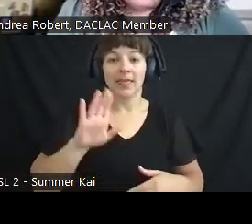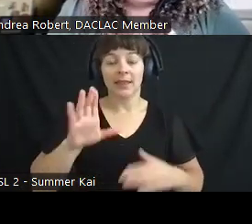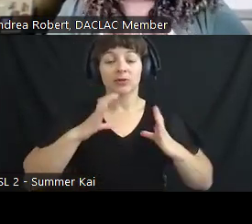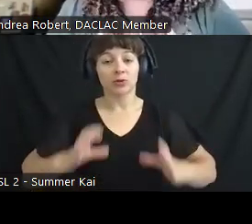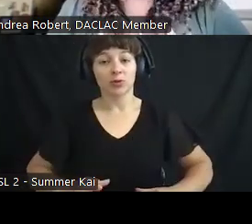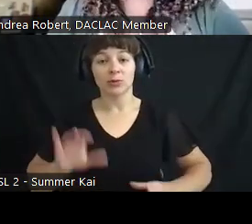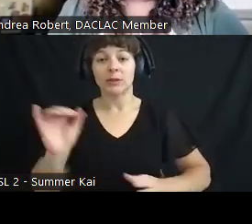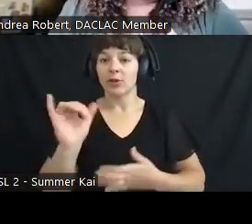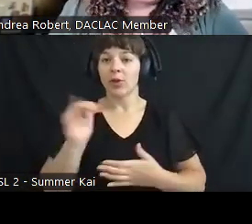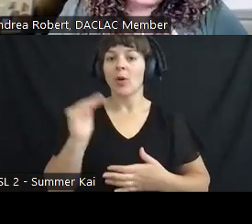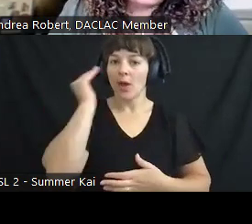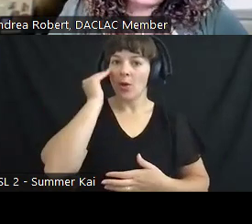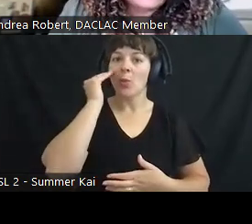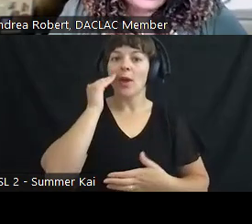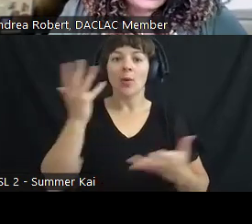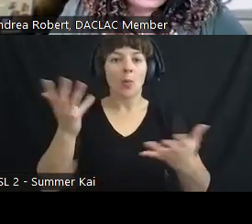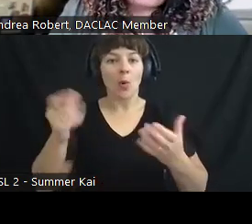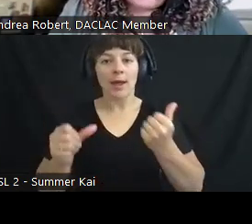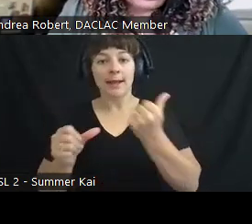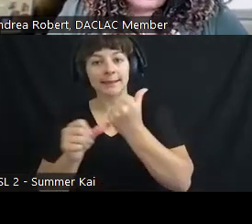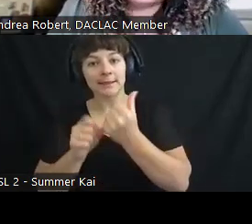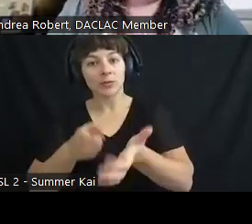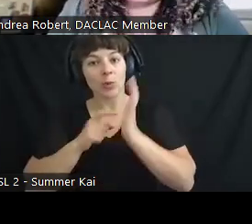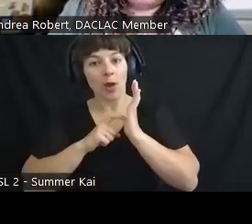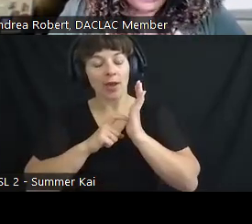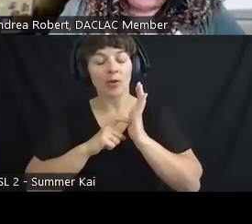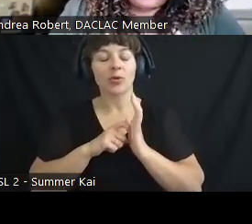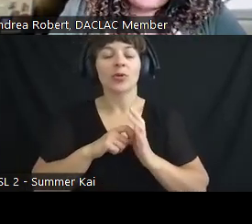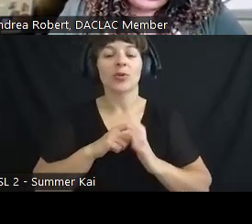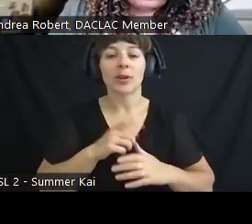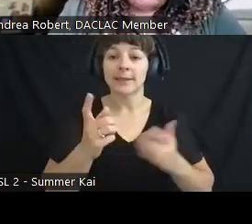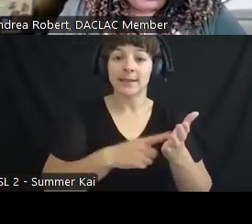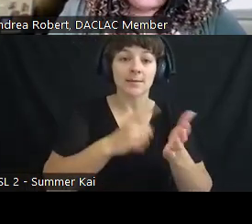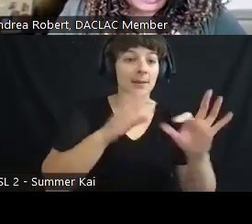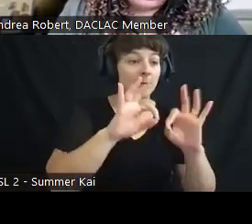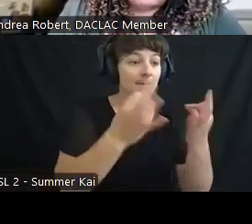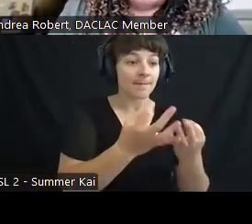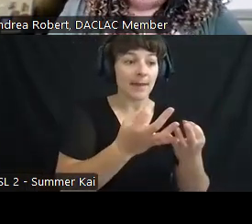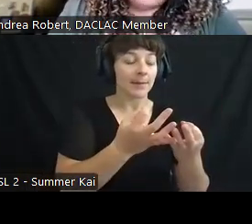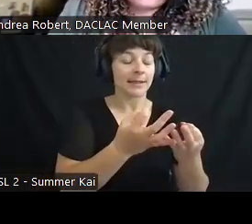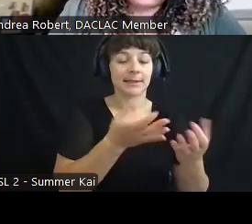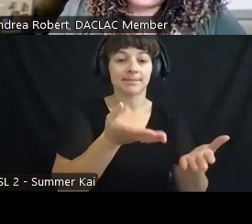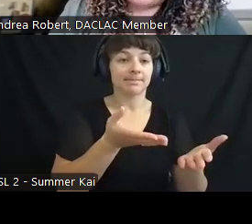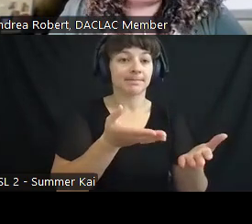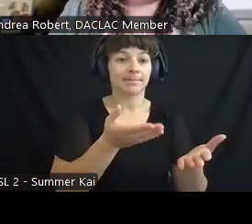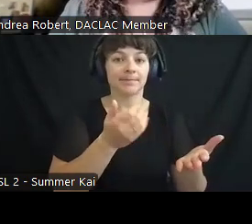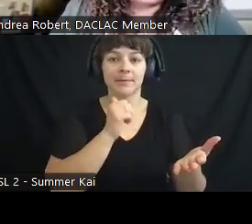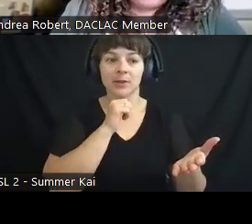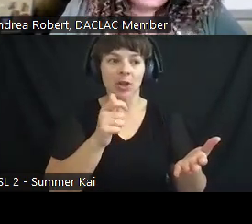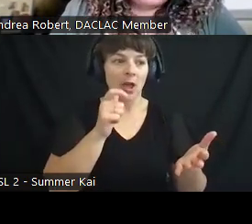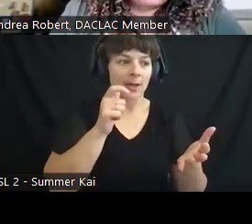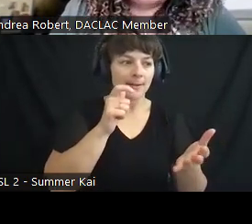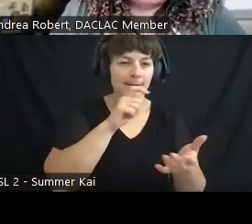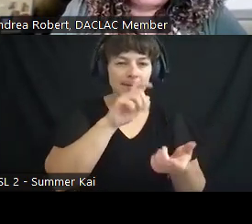aware of what assistance that is needed. Sometimes families are not certain about help